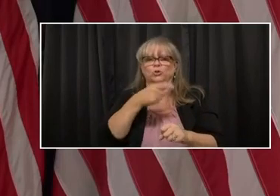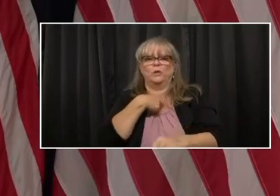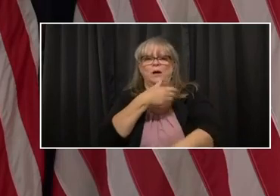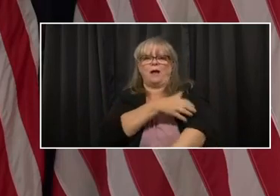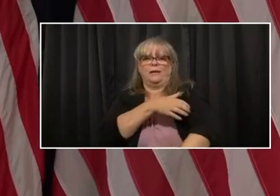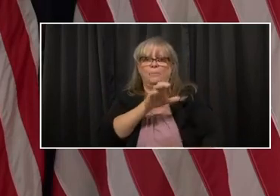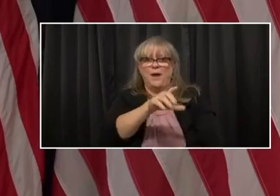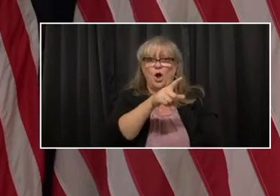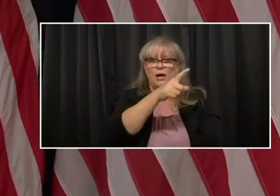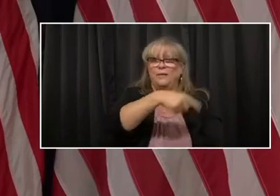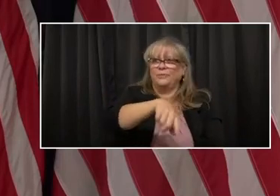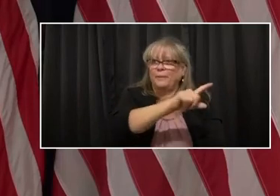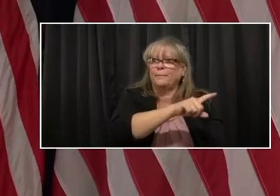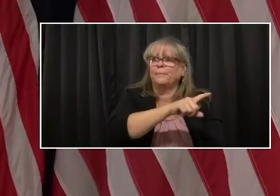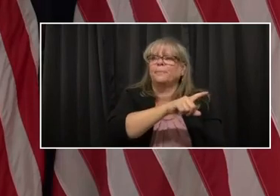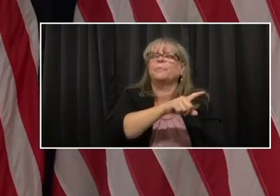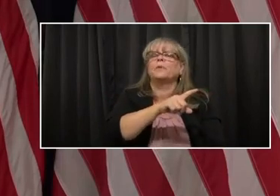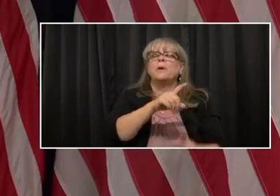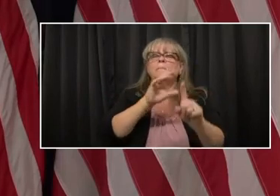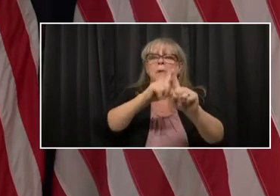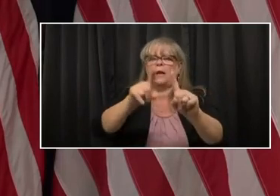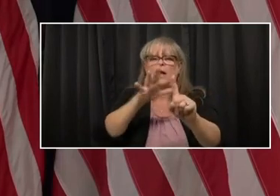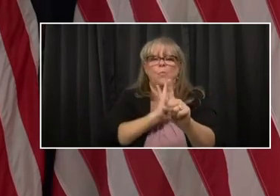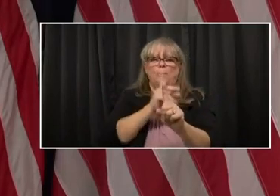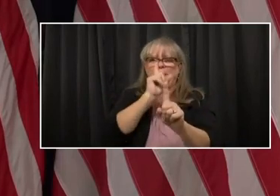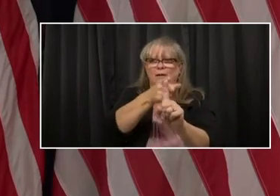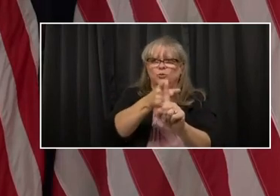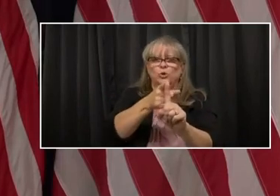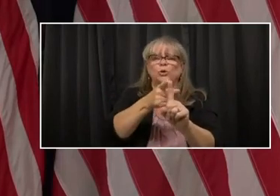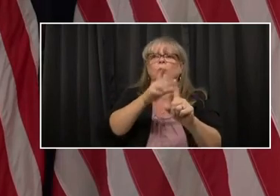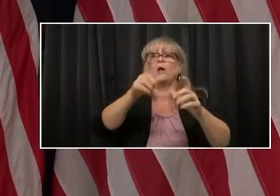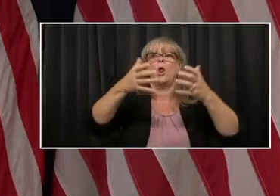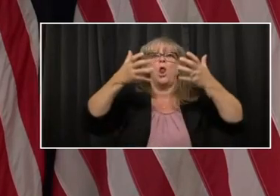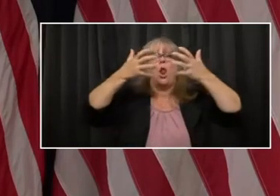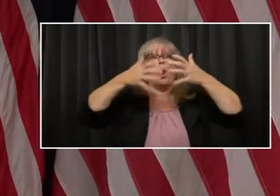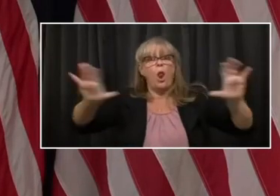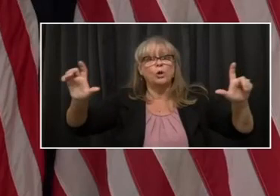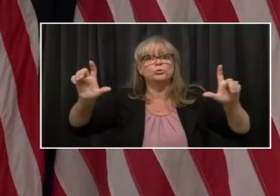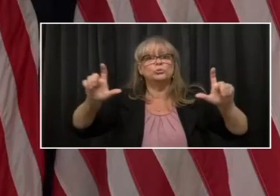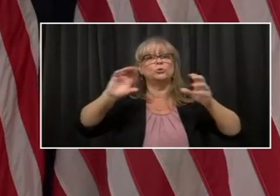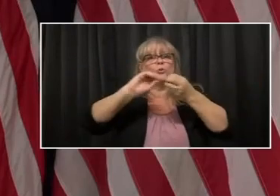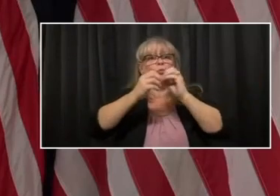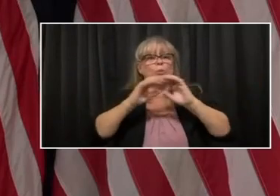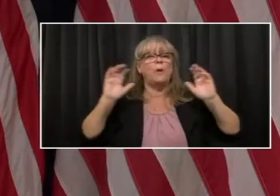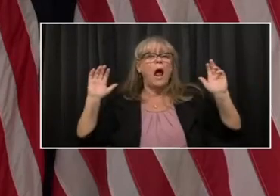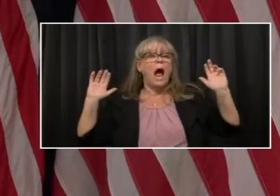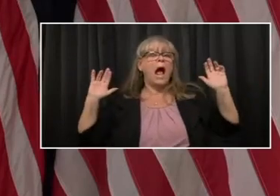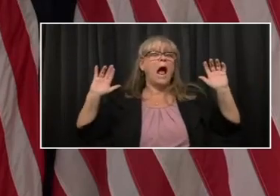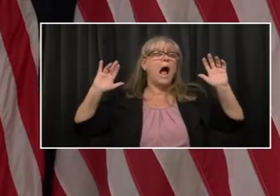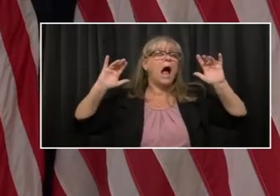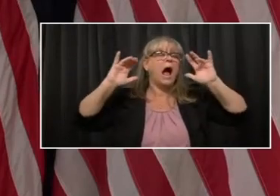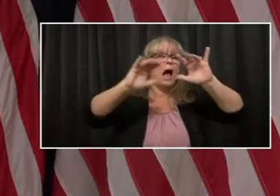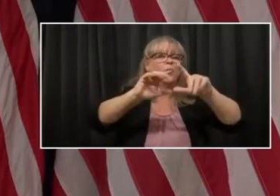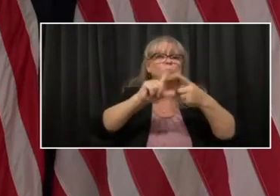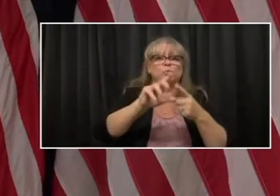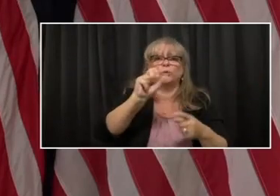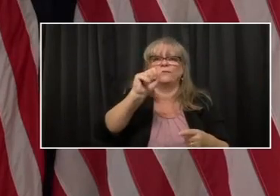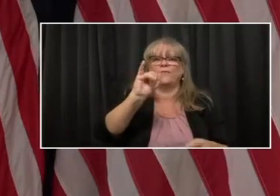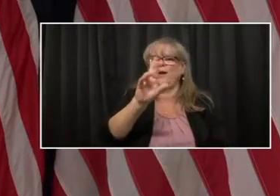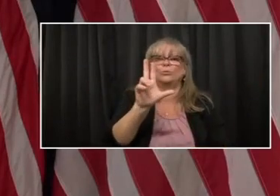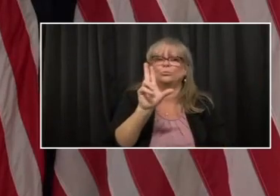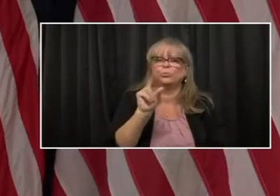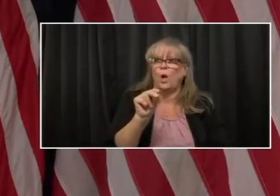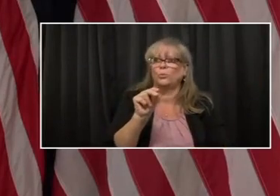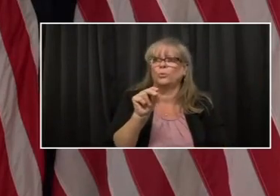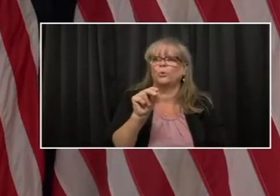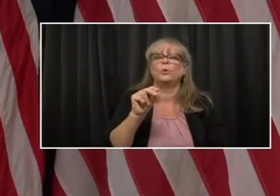go in the general stuff, like, we want a larger gathering size in general, is to push counties to go for the protect your neighbors phase. That